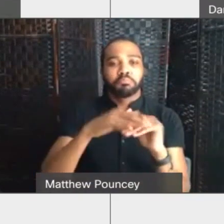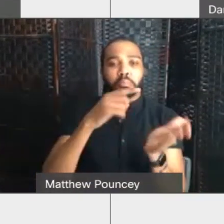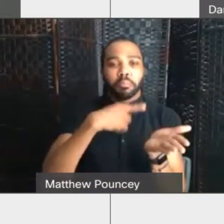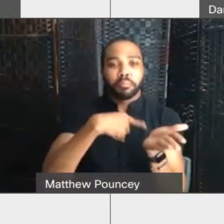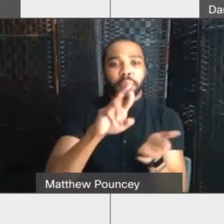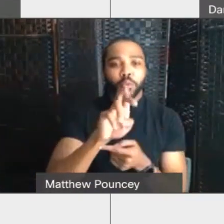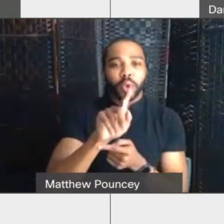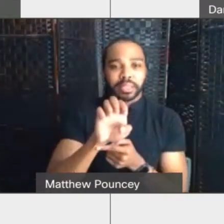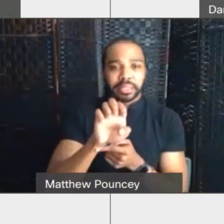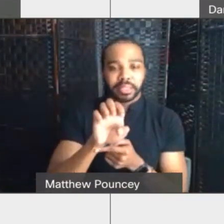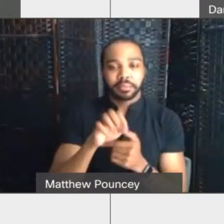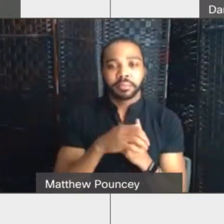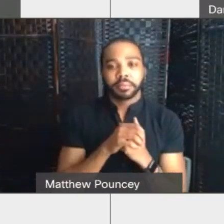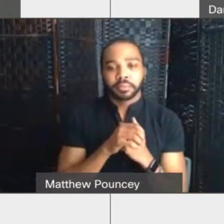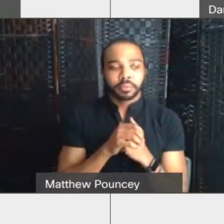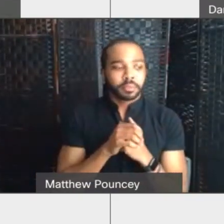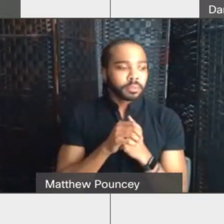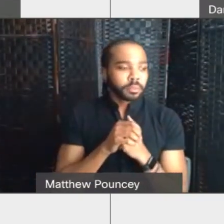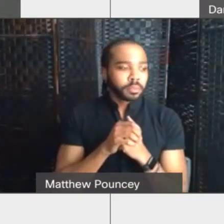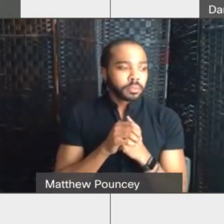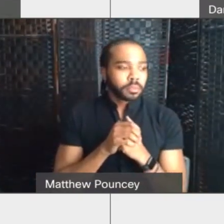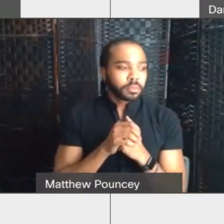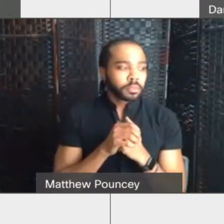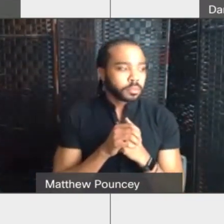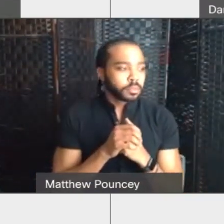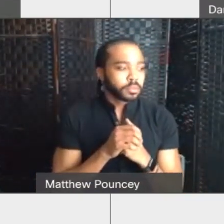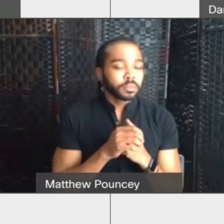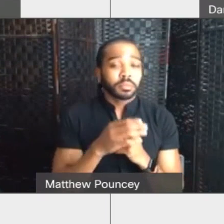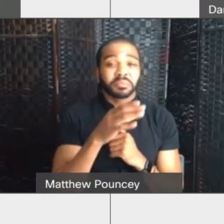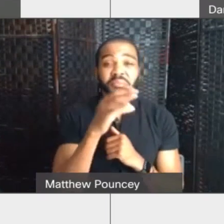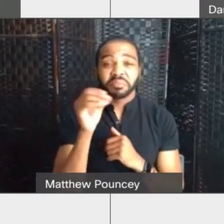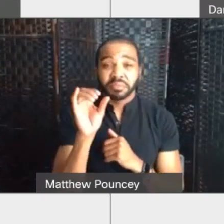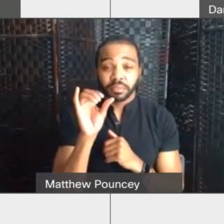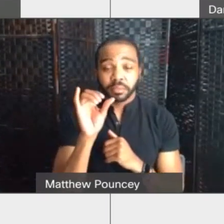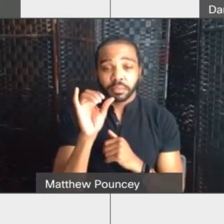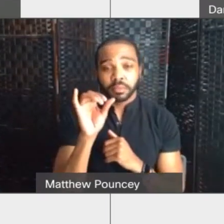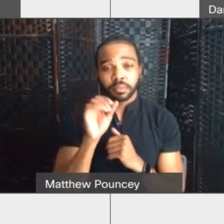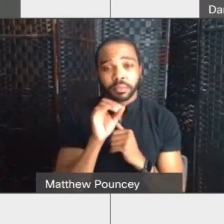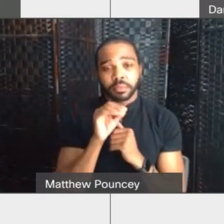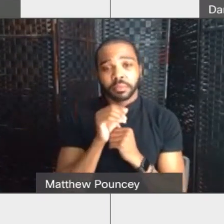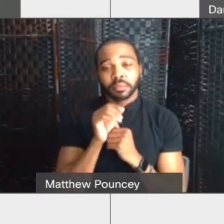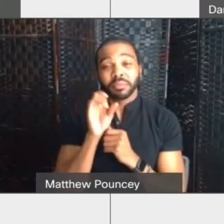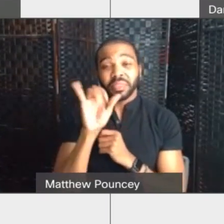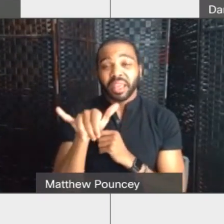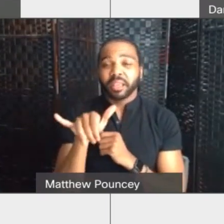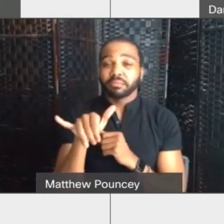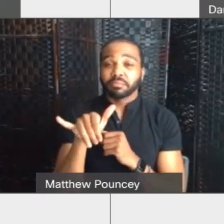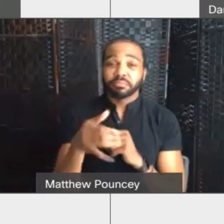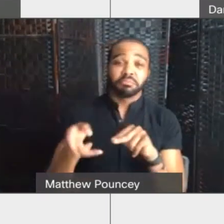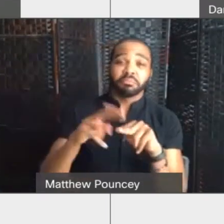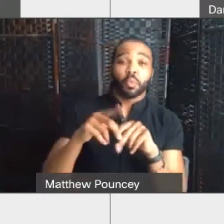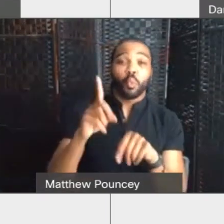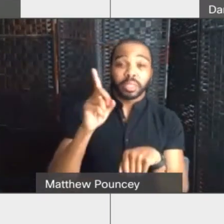rates. And this will be a one-time supplemental